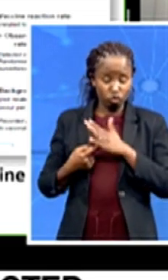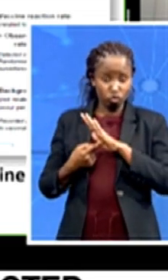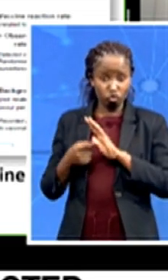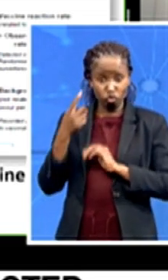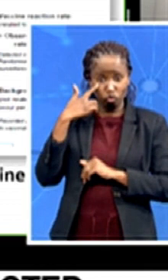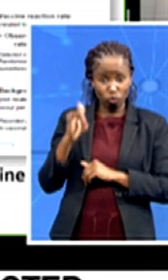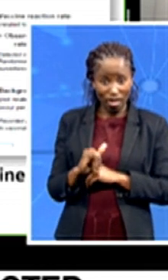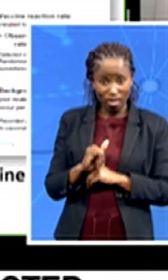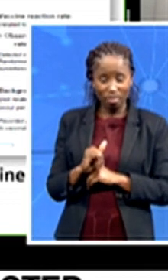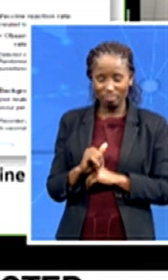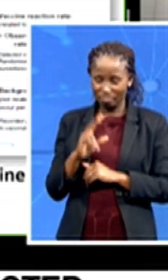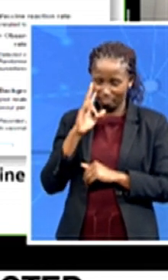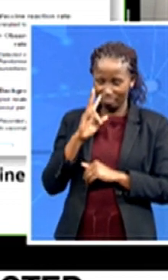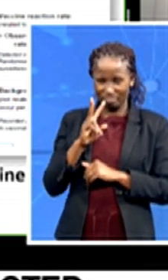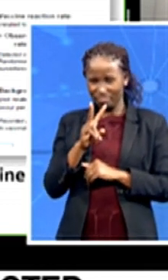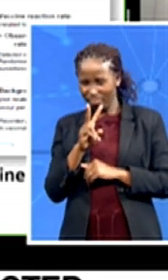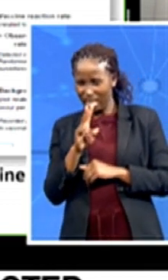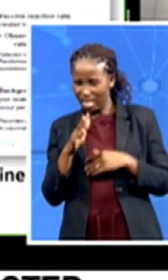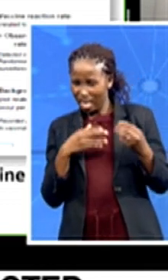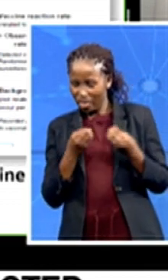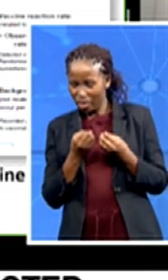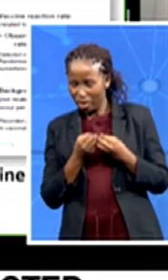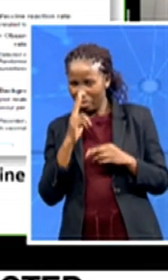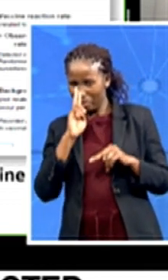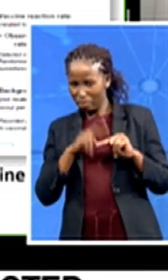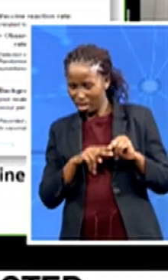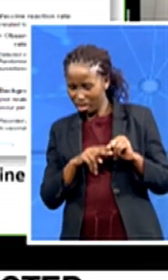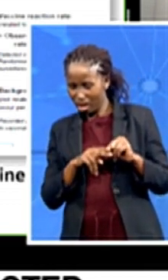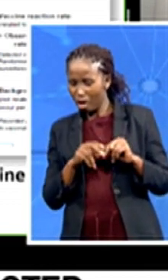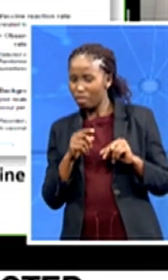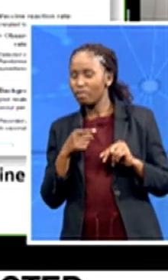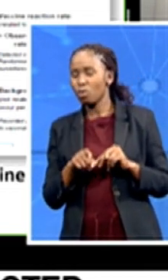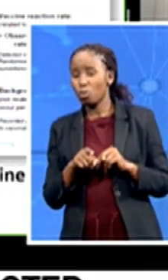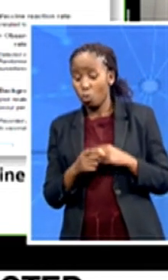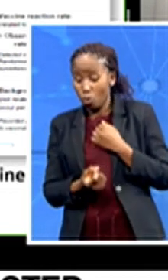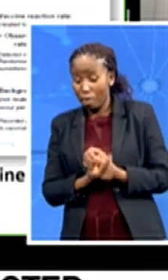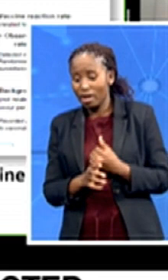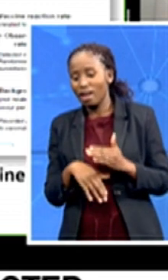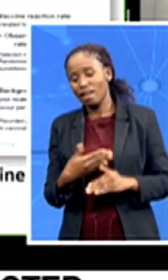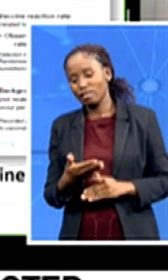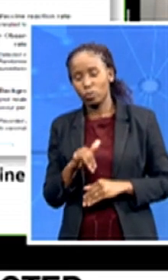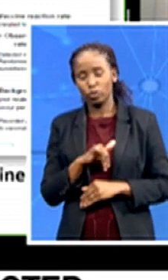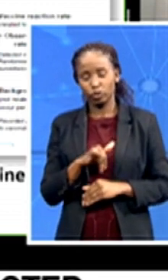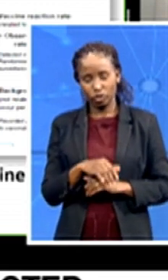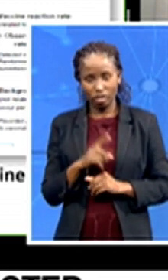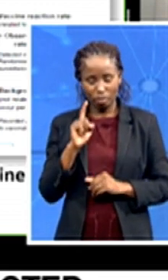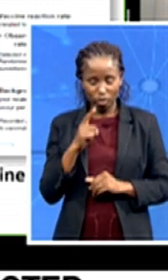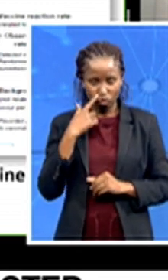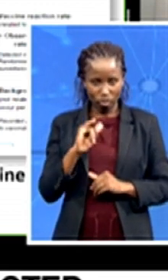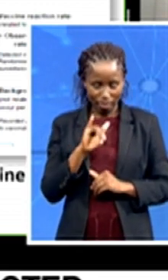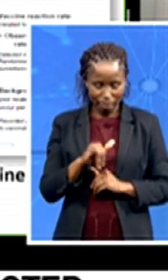or spikes in this particular event amongst the vaccinated